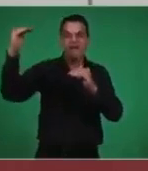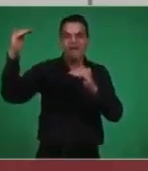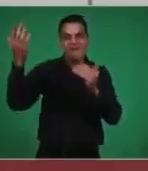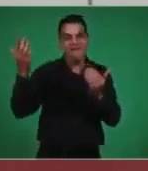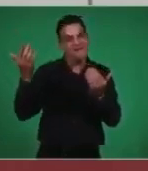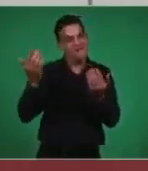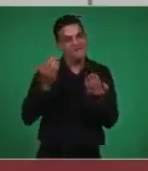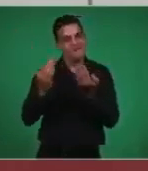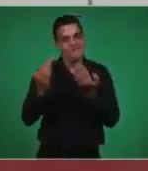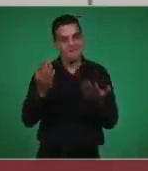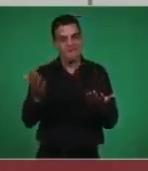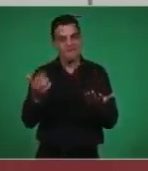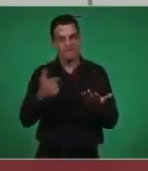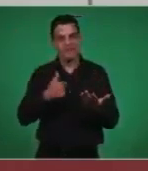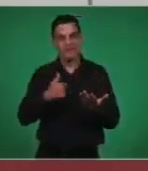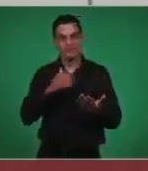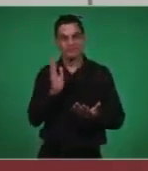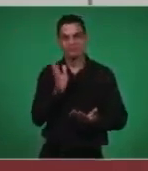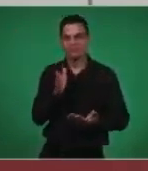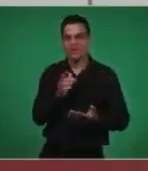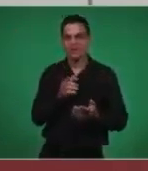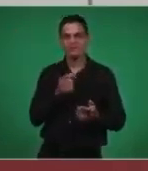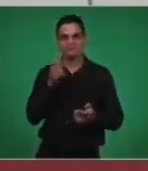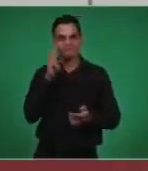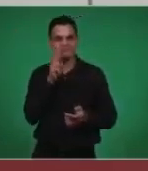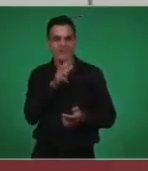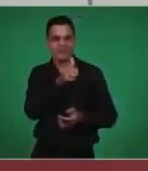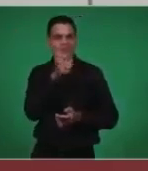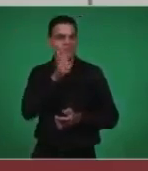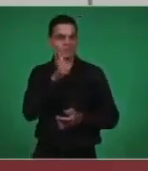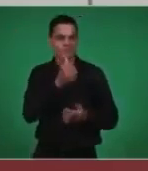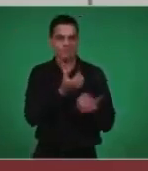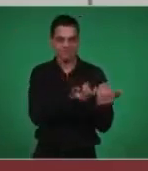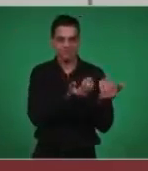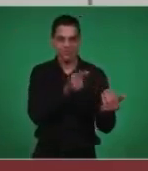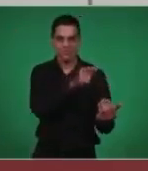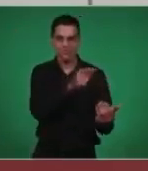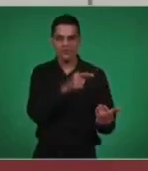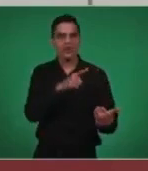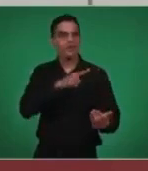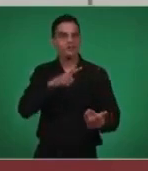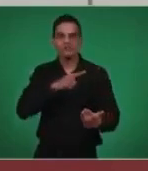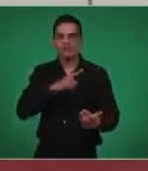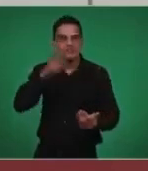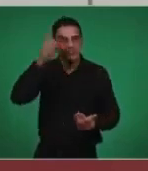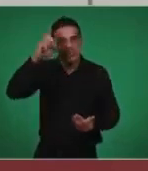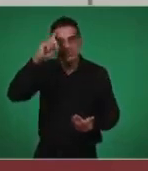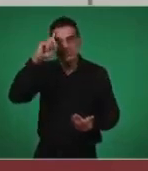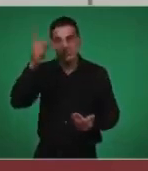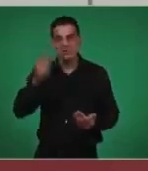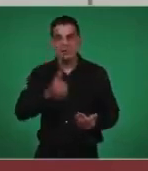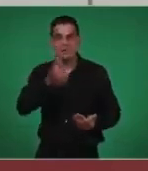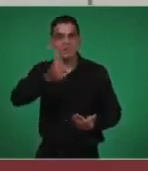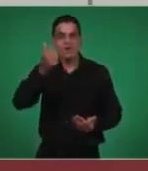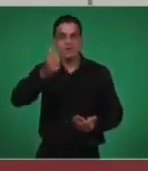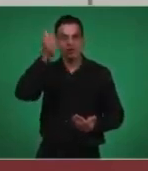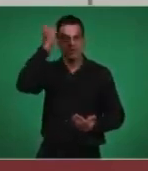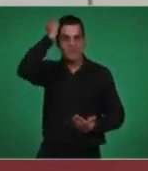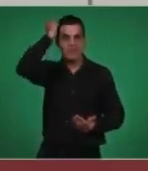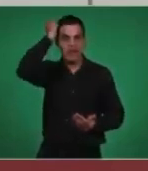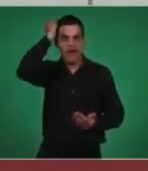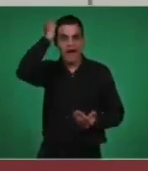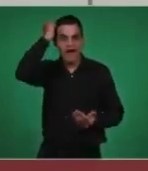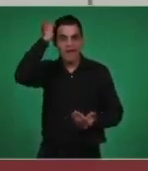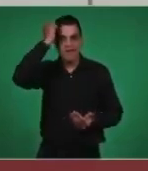life of a lady that in her routine that it was implemented. The first time